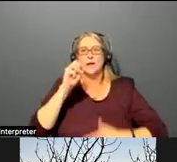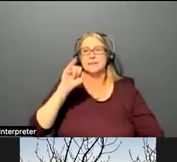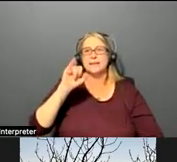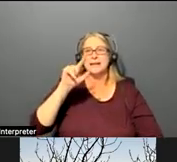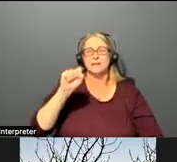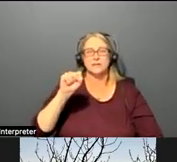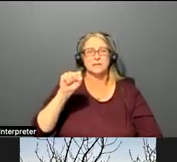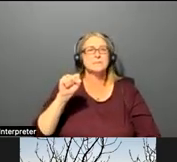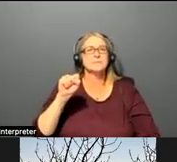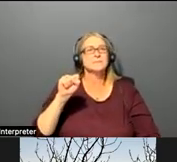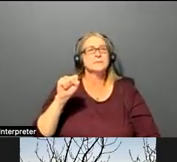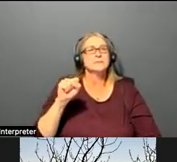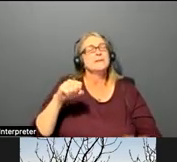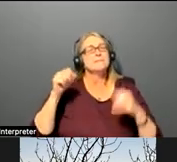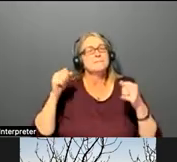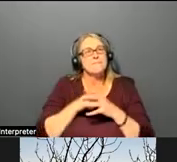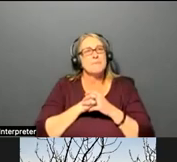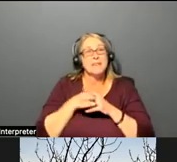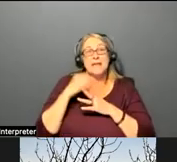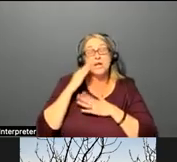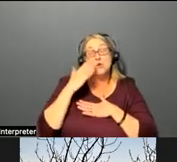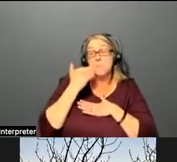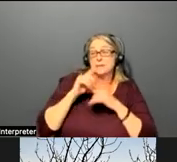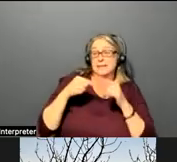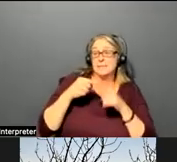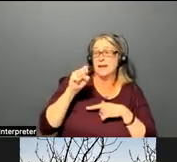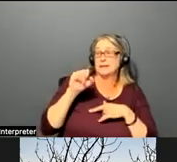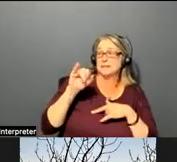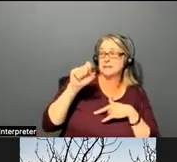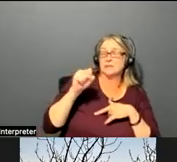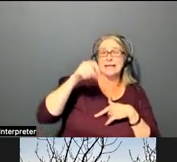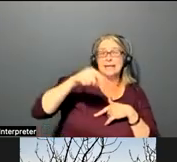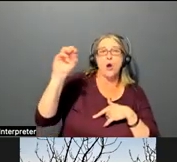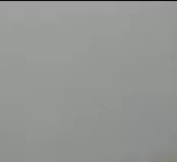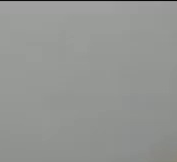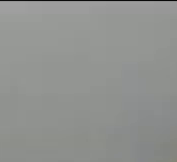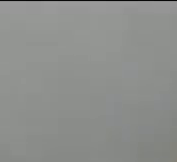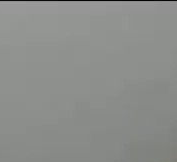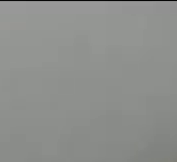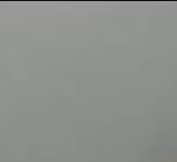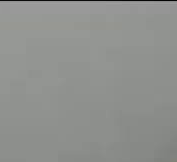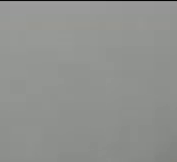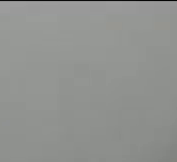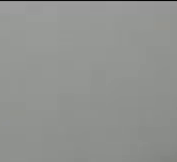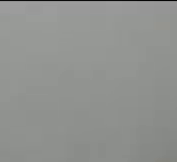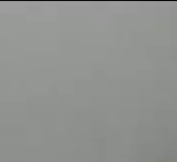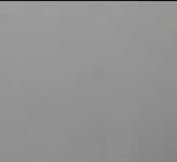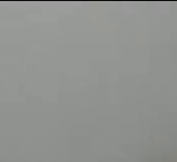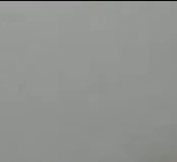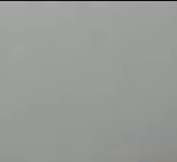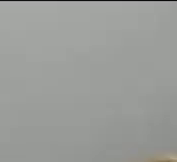I only really, you know most about the SILs in our state, but even there's so much diversity.